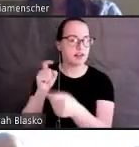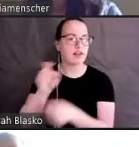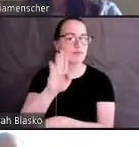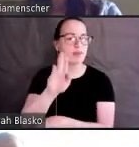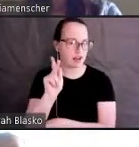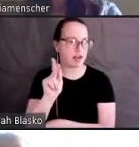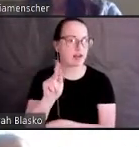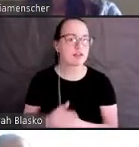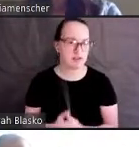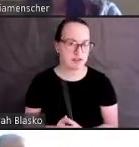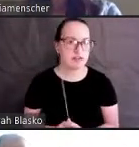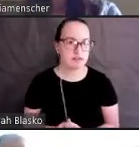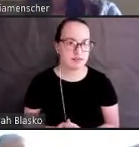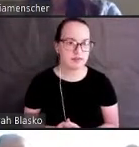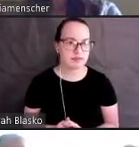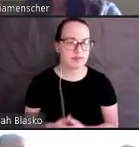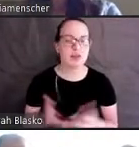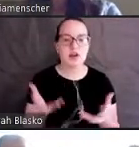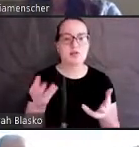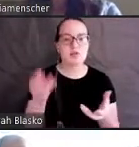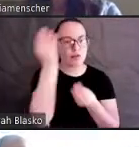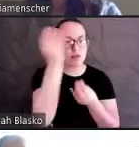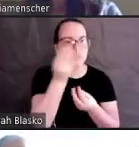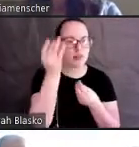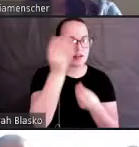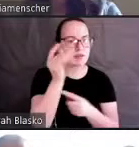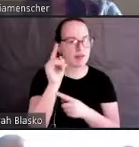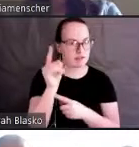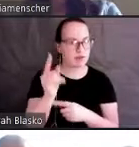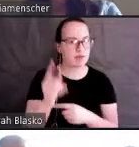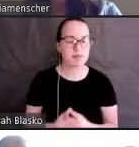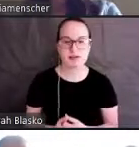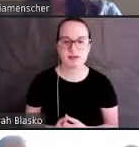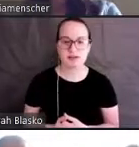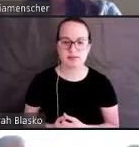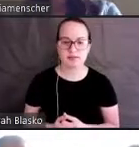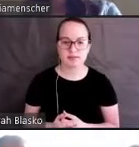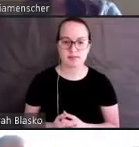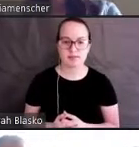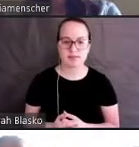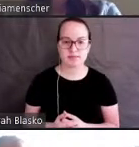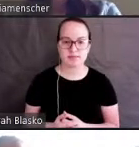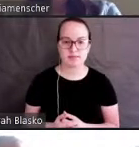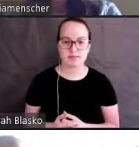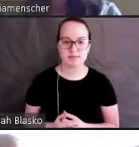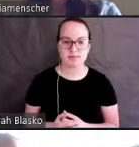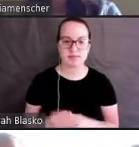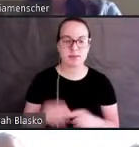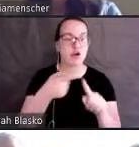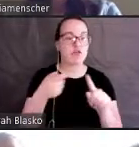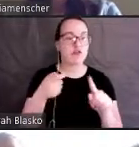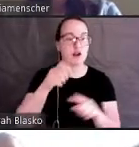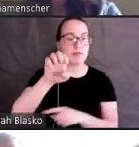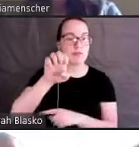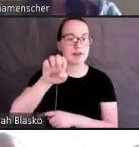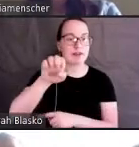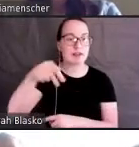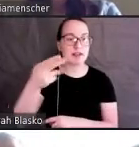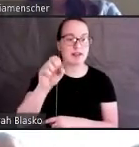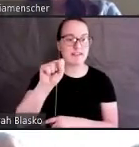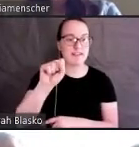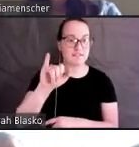about something for a moment, and this is going to come out of our study in Ephesians. I want us to think